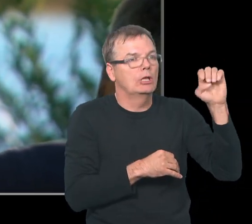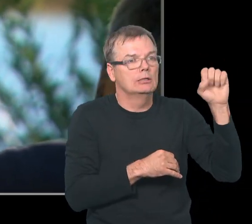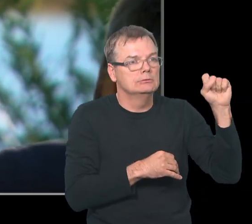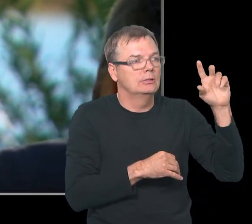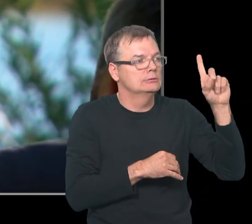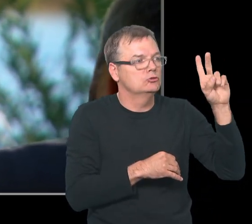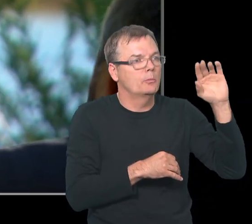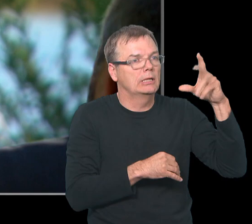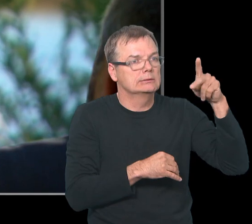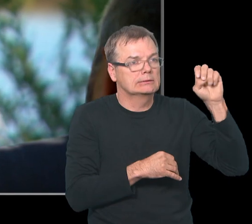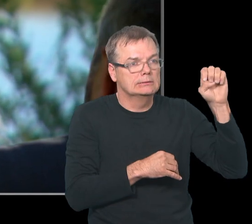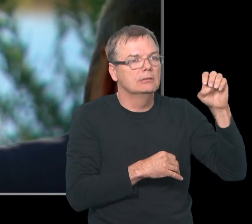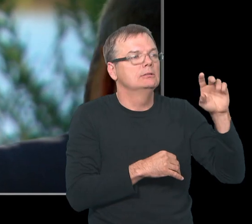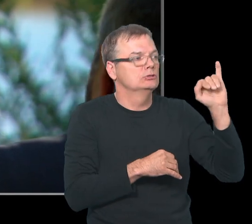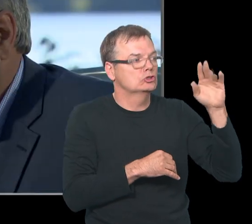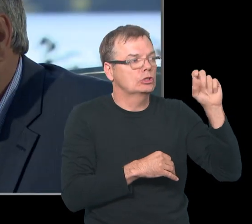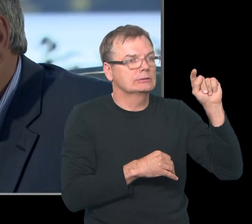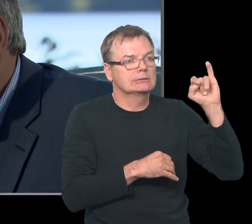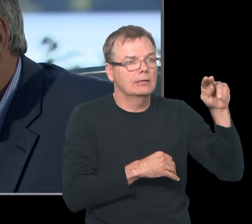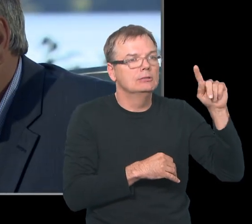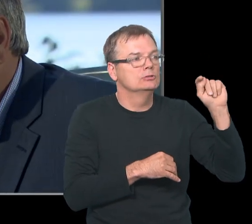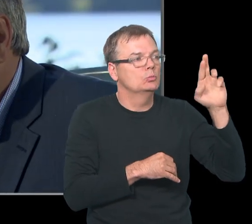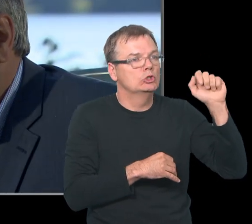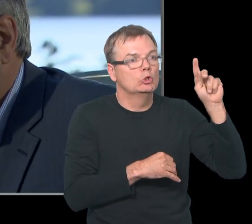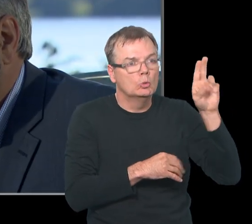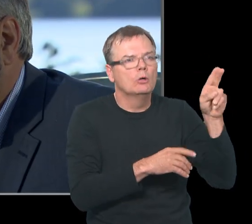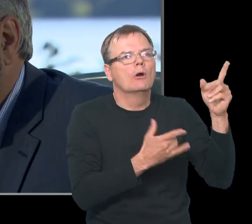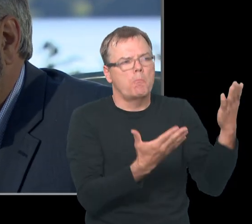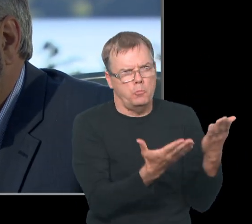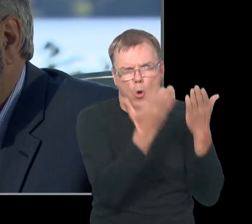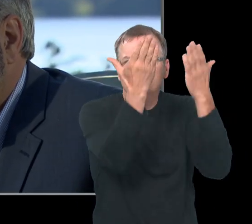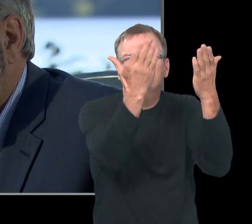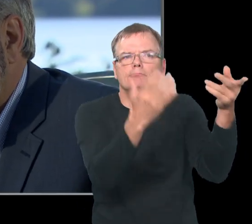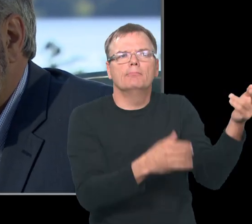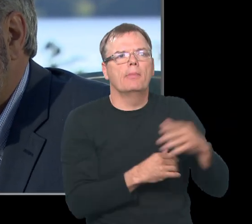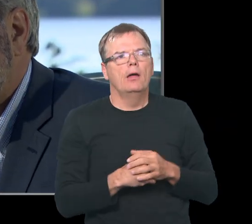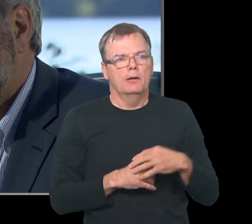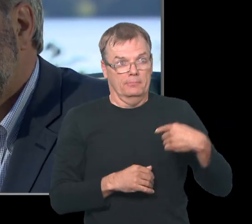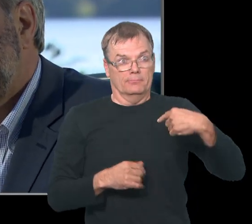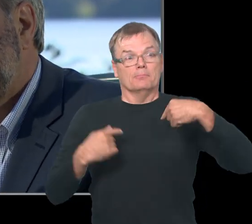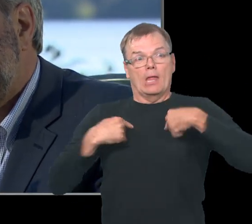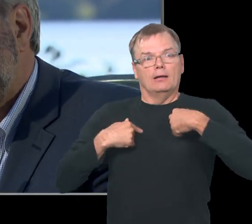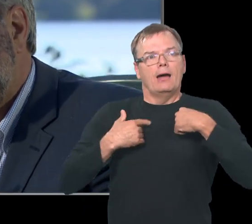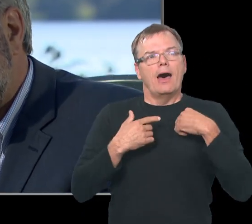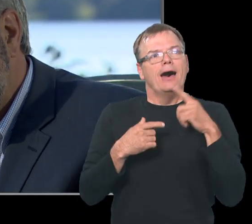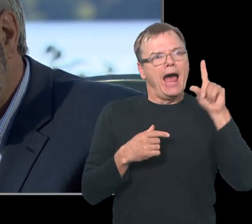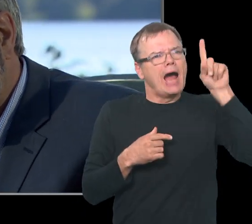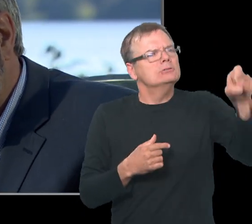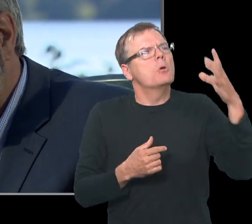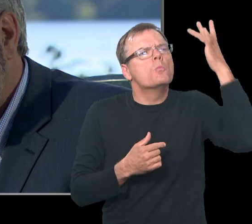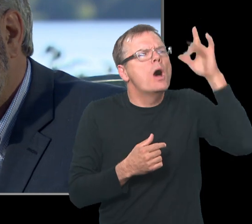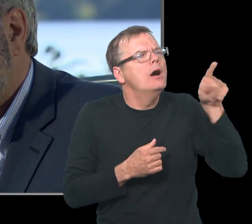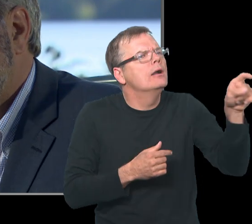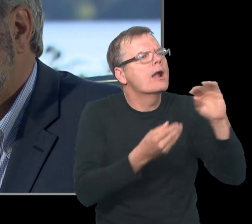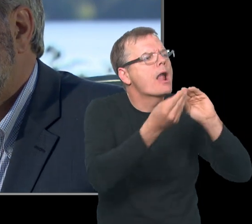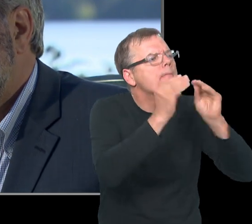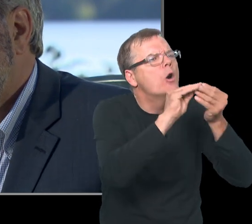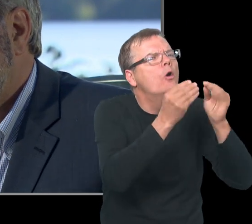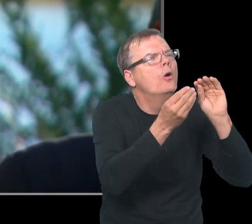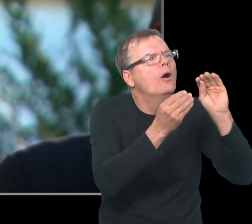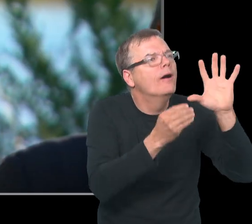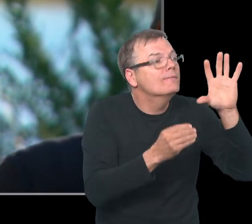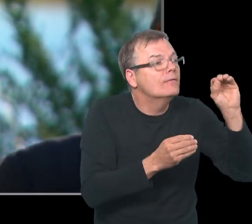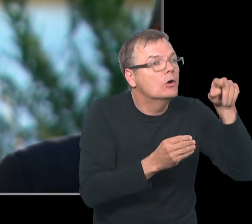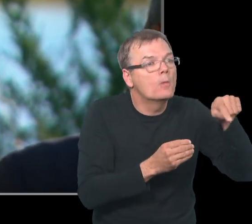want to know about the 50.1 number. Well, the 50.1 is the same number that applied in Pierre Trudeau's 1980 referendum. It was the